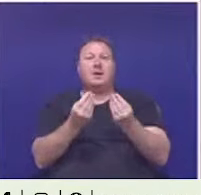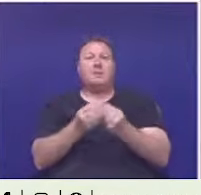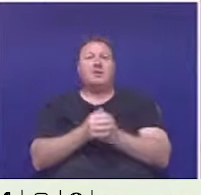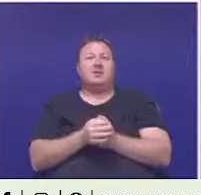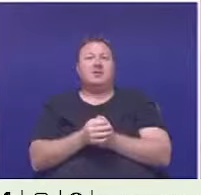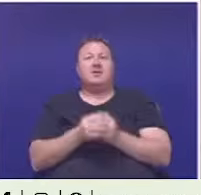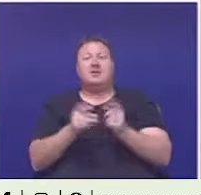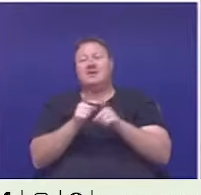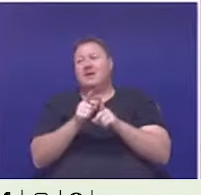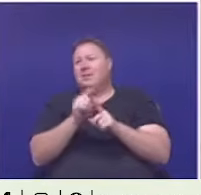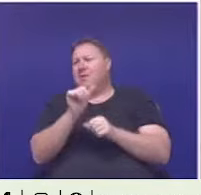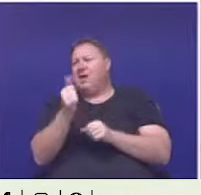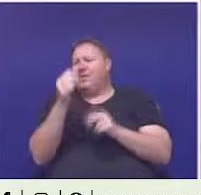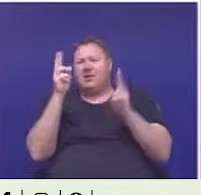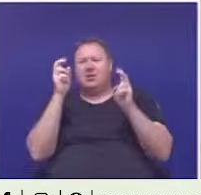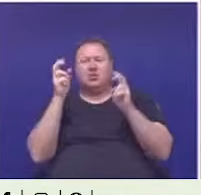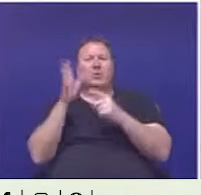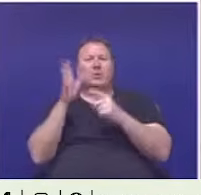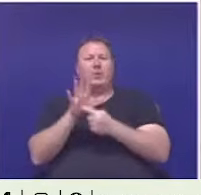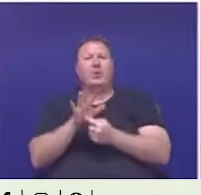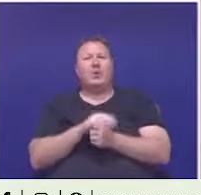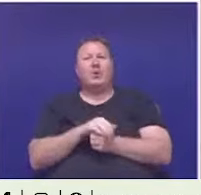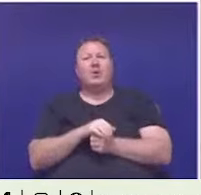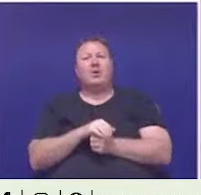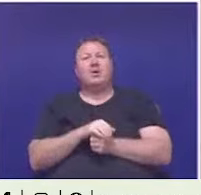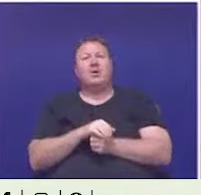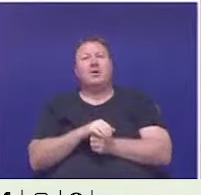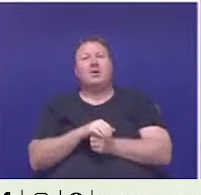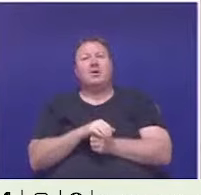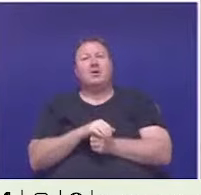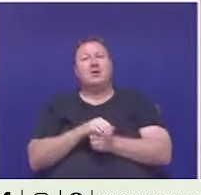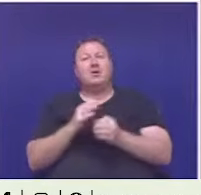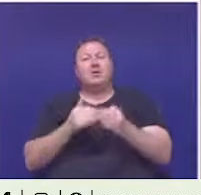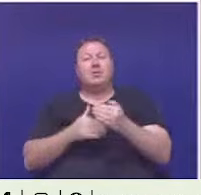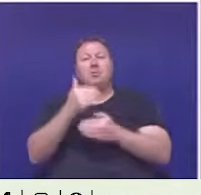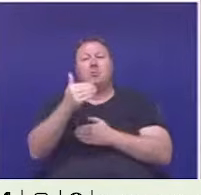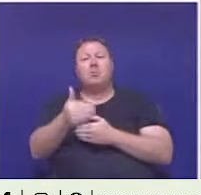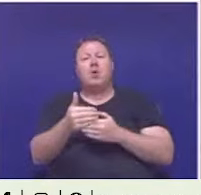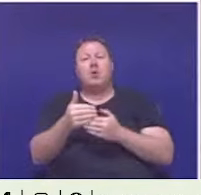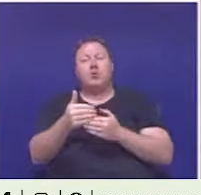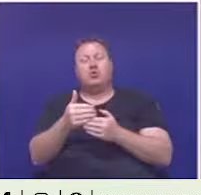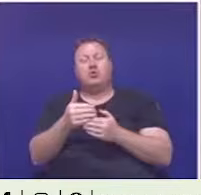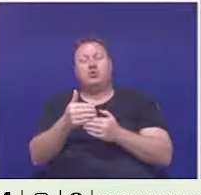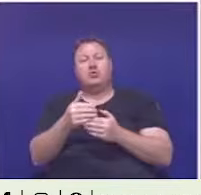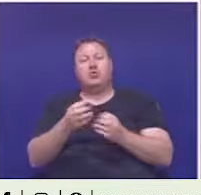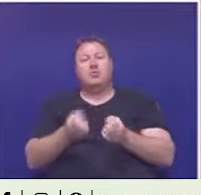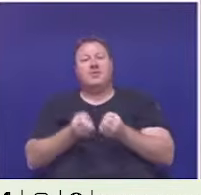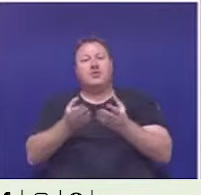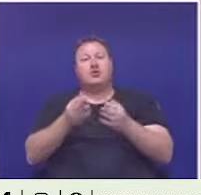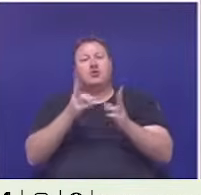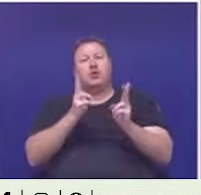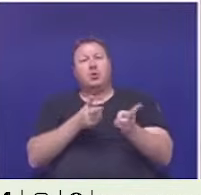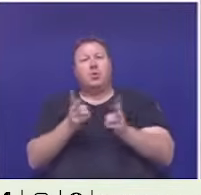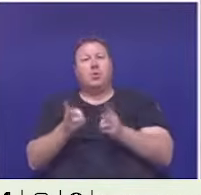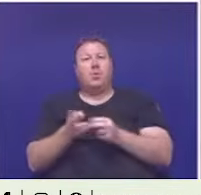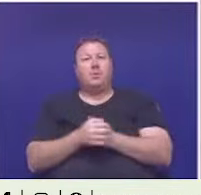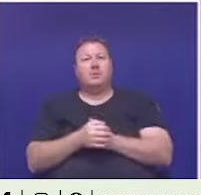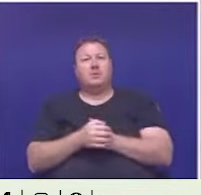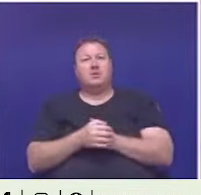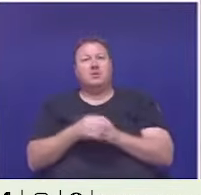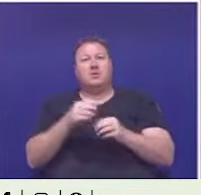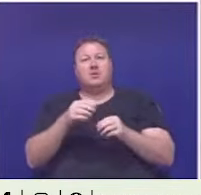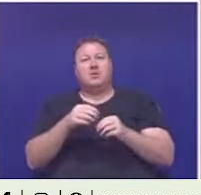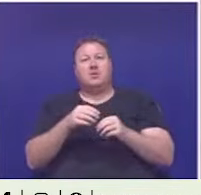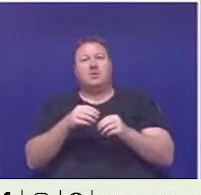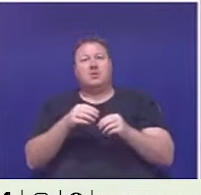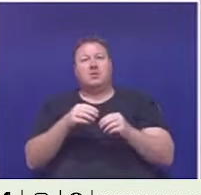that I just wanted to just touch on is reviewing what we call the post-provisioning norms. The post-provisioning norms are the ratio that